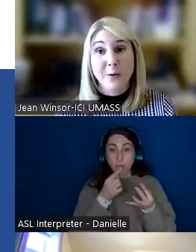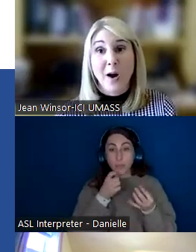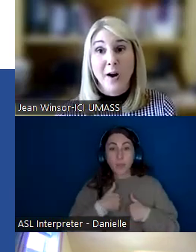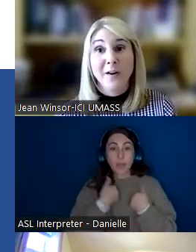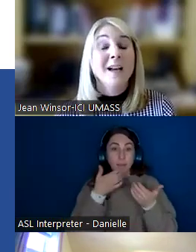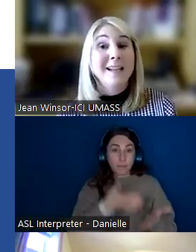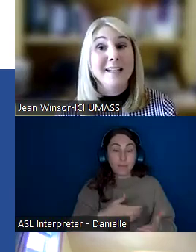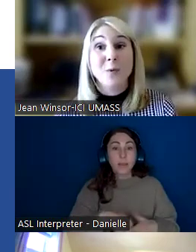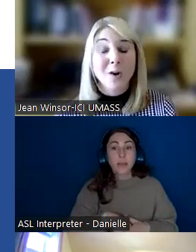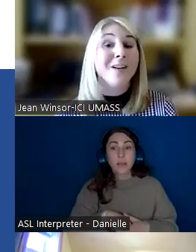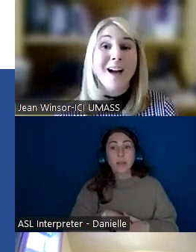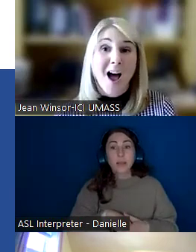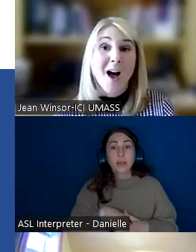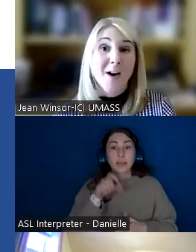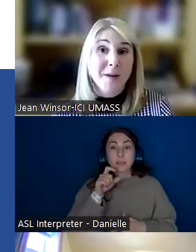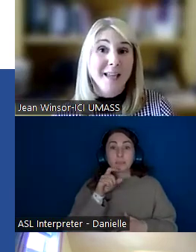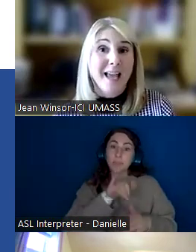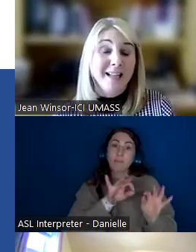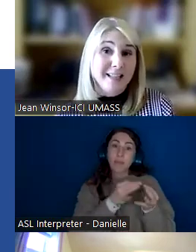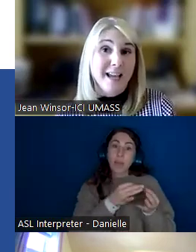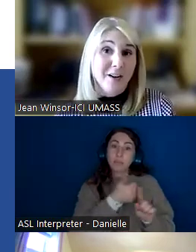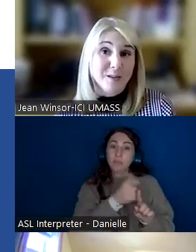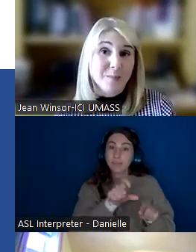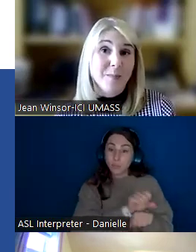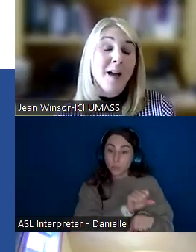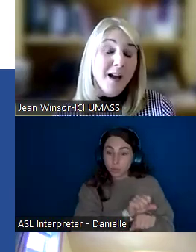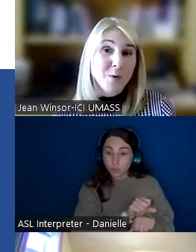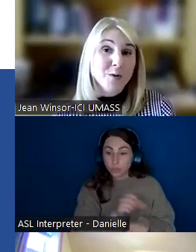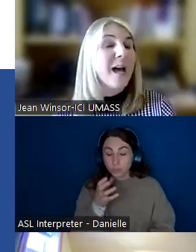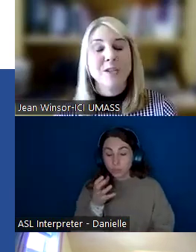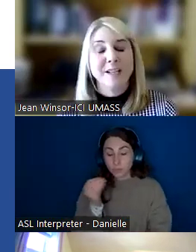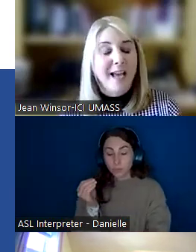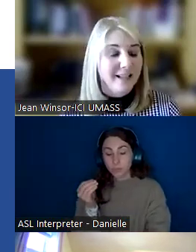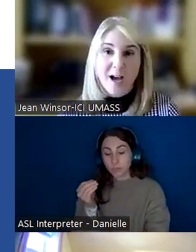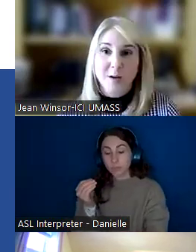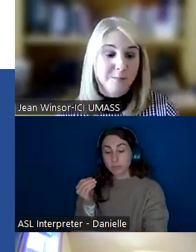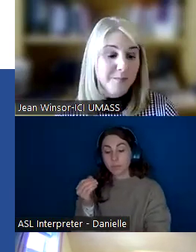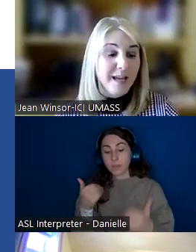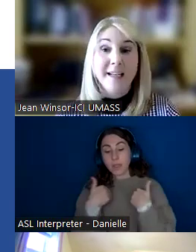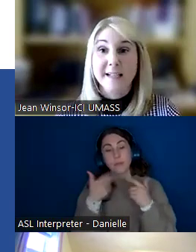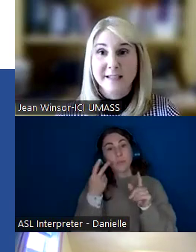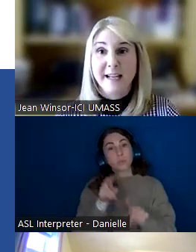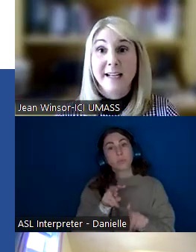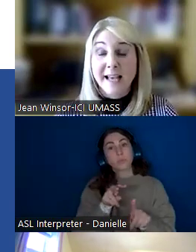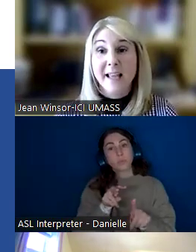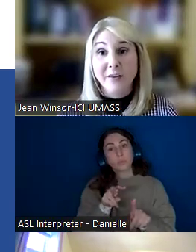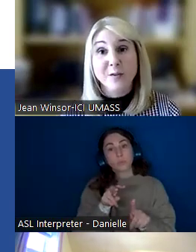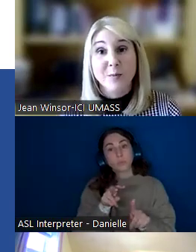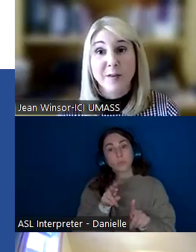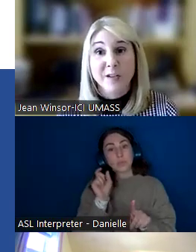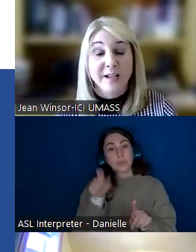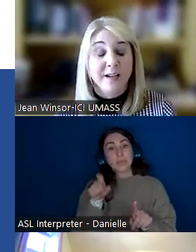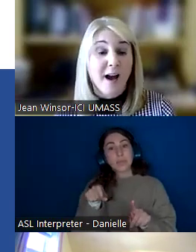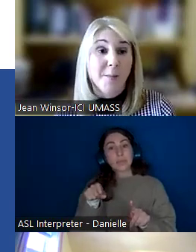with who are needing to work, and that there's a perception that they need that level